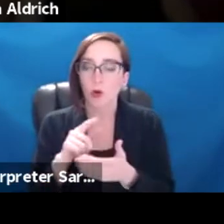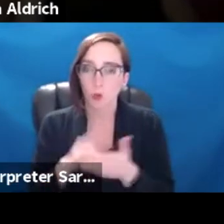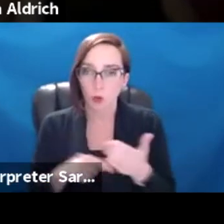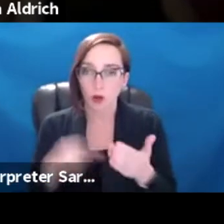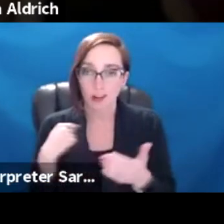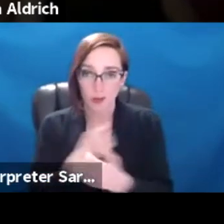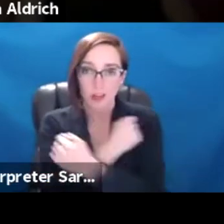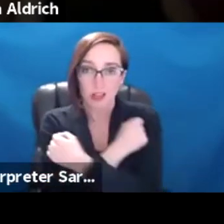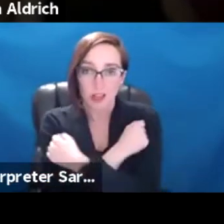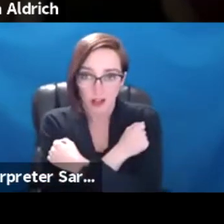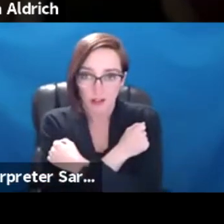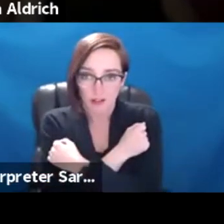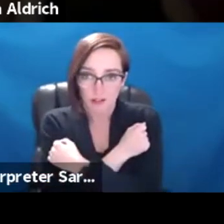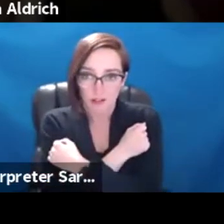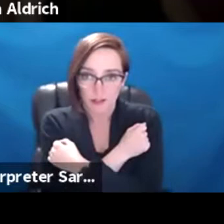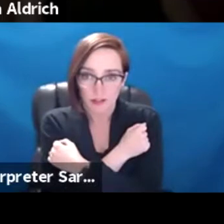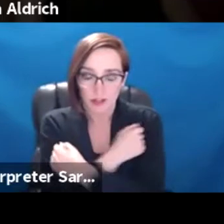lose.